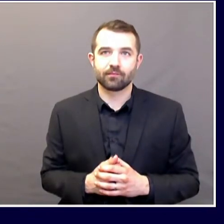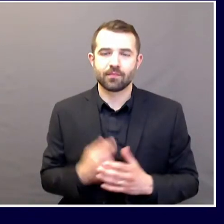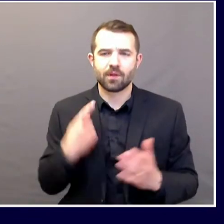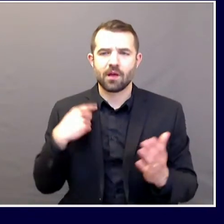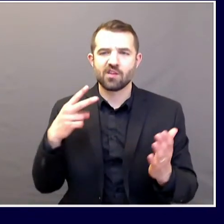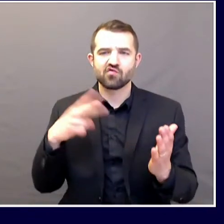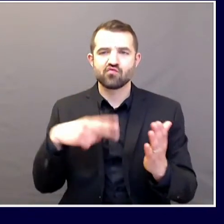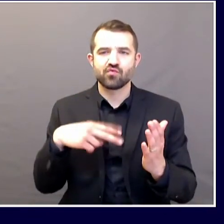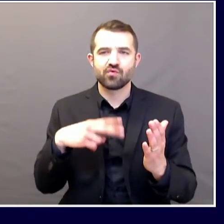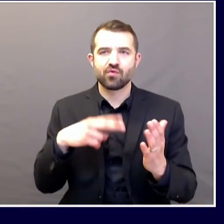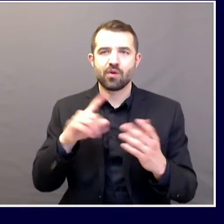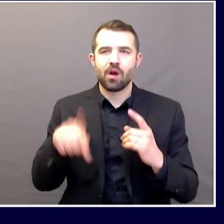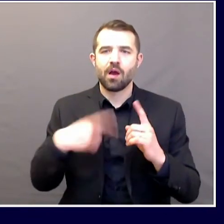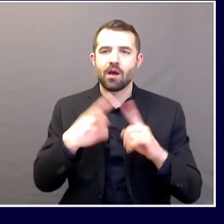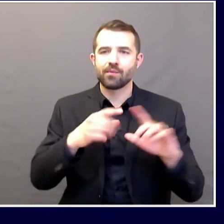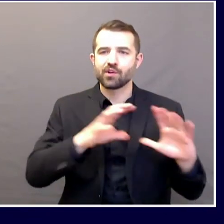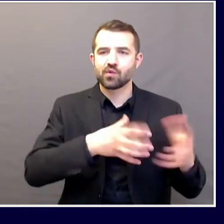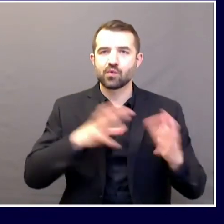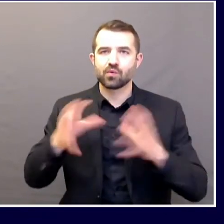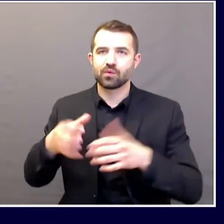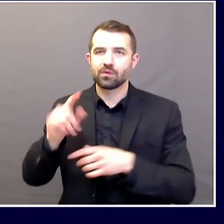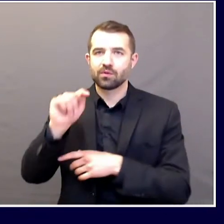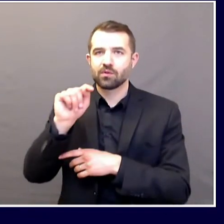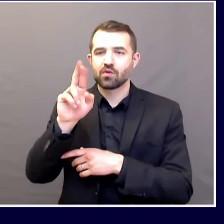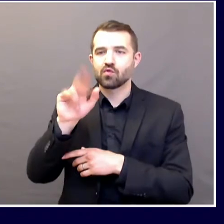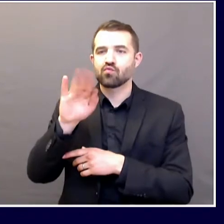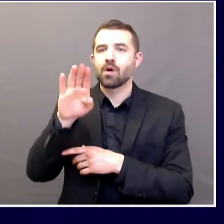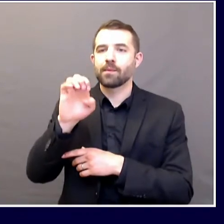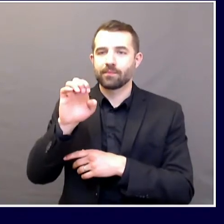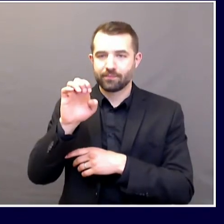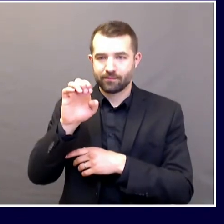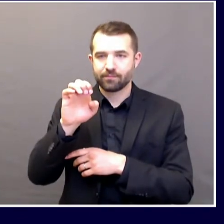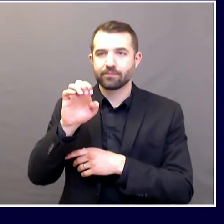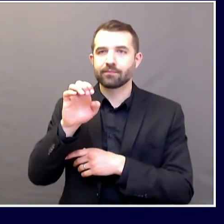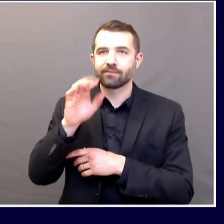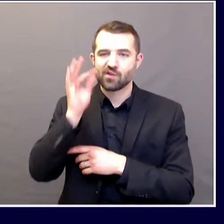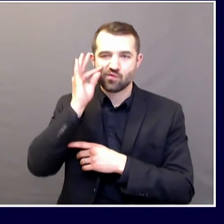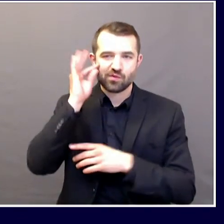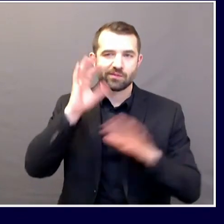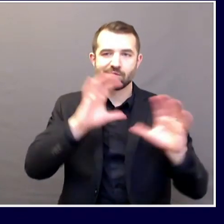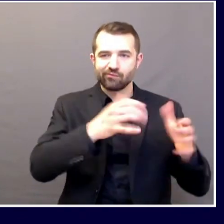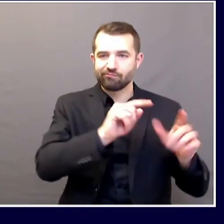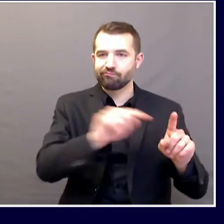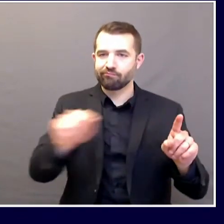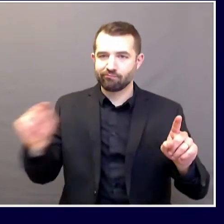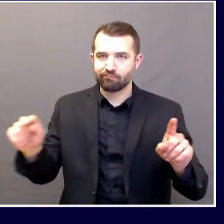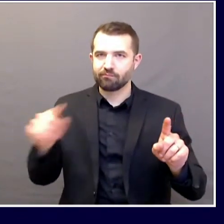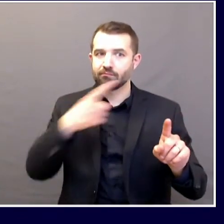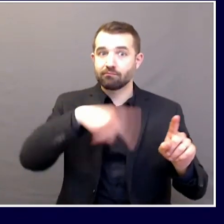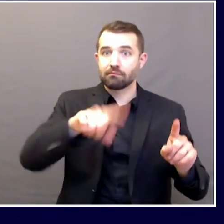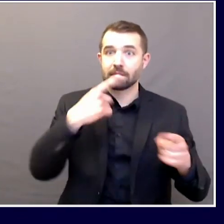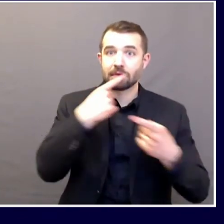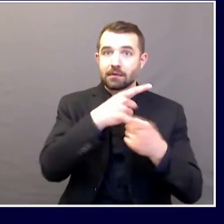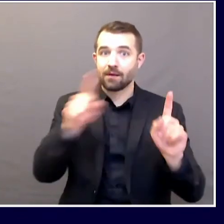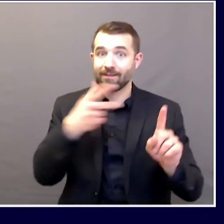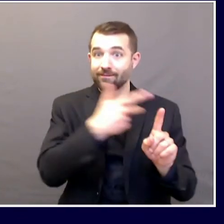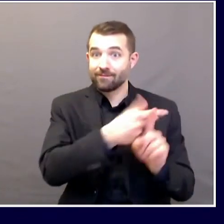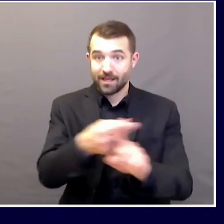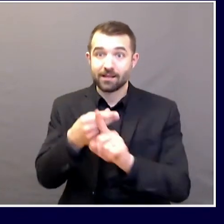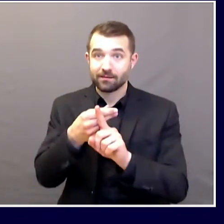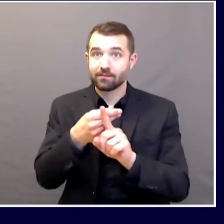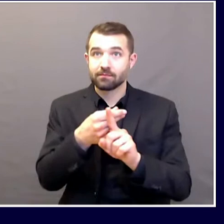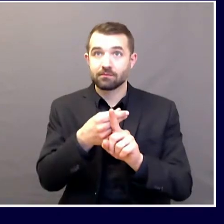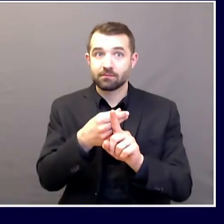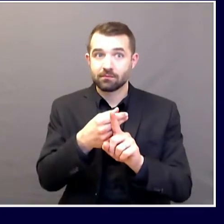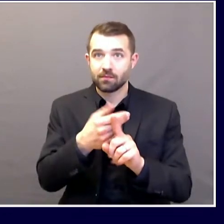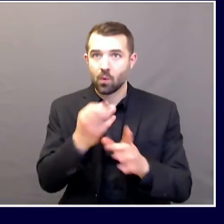of the tribes have been able to move through their vaccine priorities to the point where they're able to open their eligibility to their